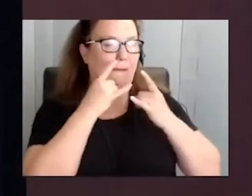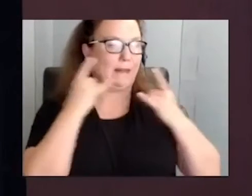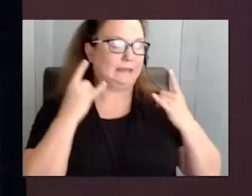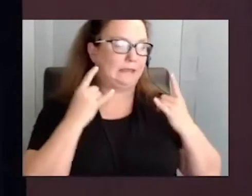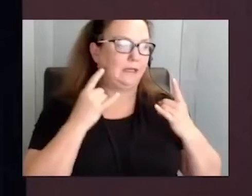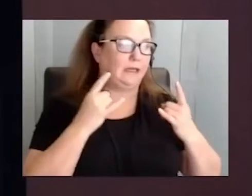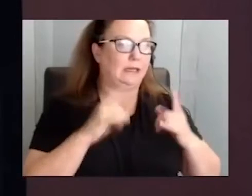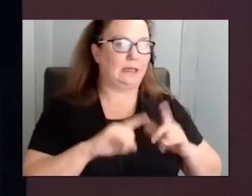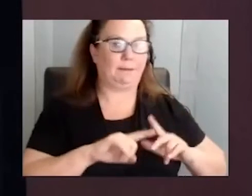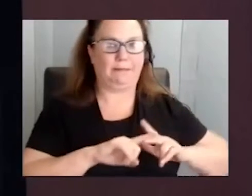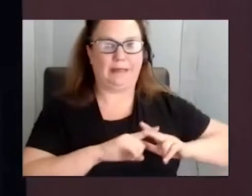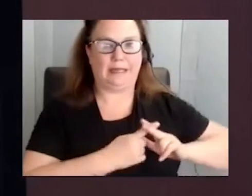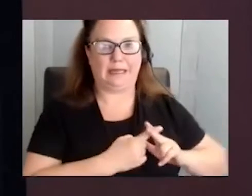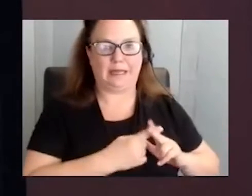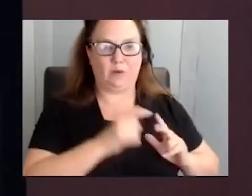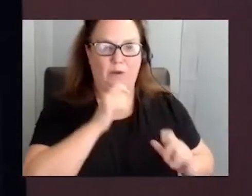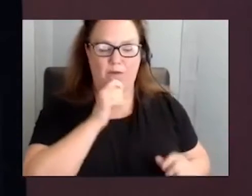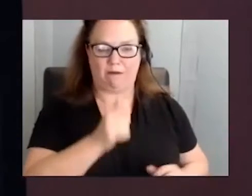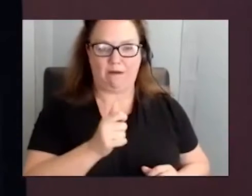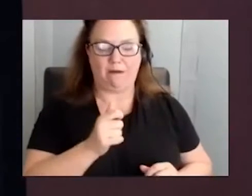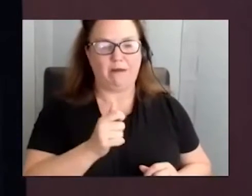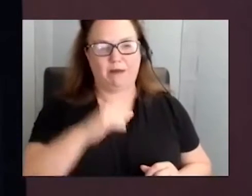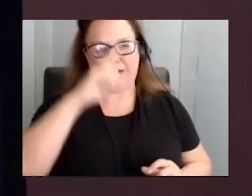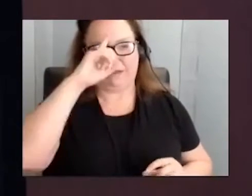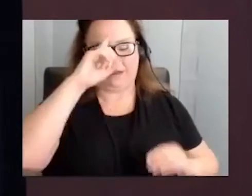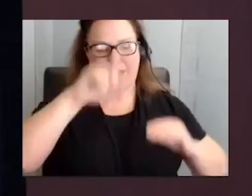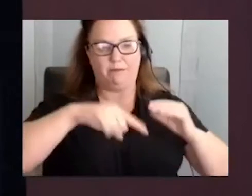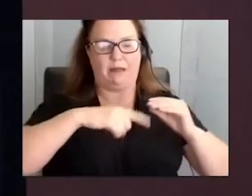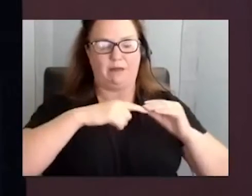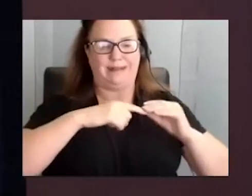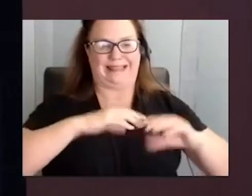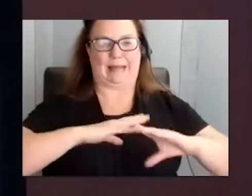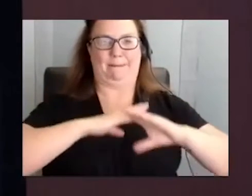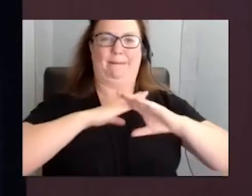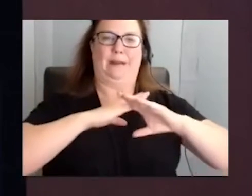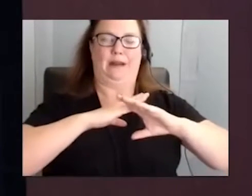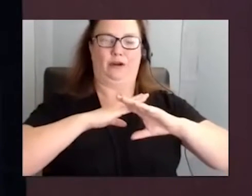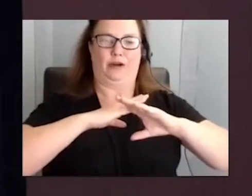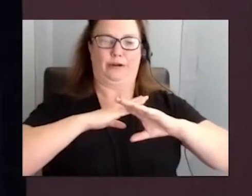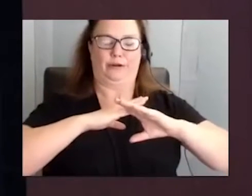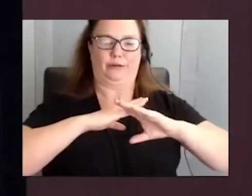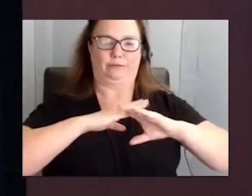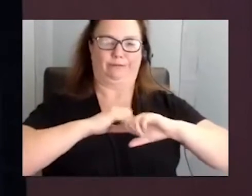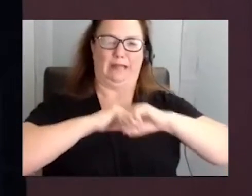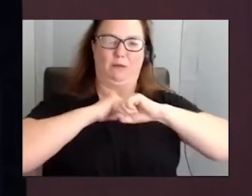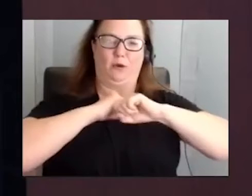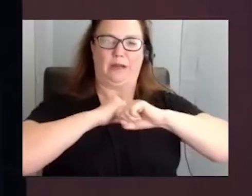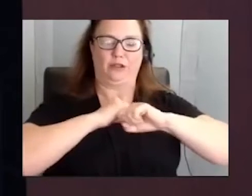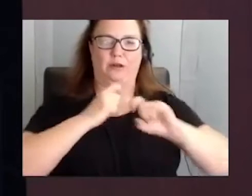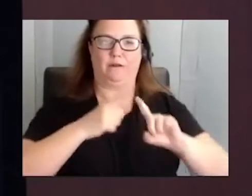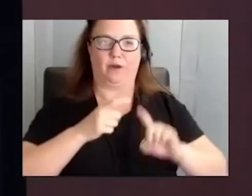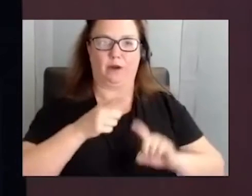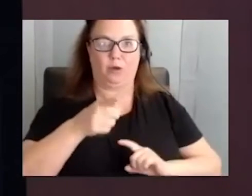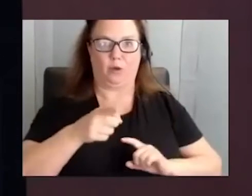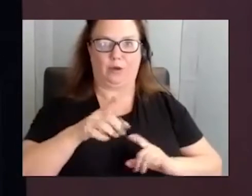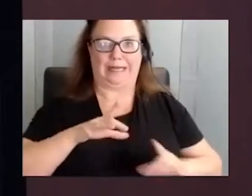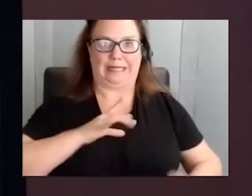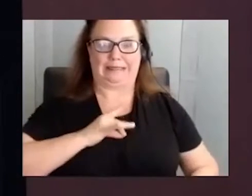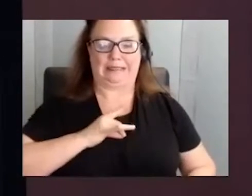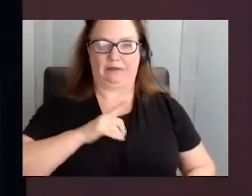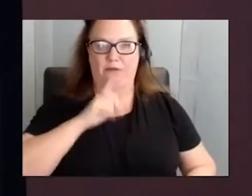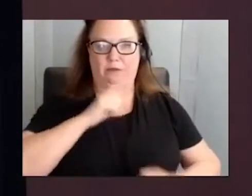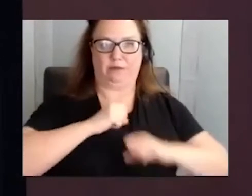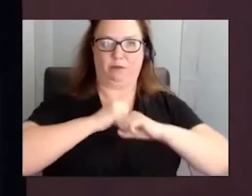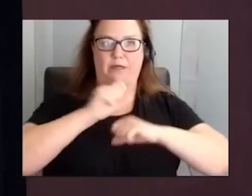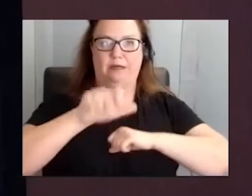beginning, we were not considering that barrier protective from you getting it. It was really to protect others